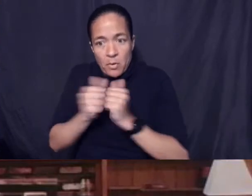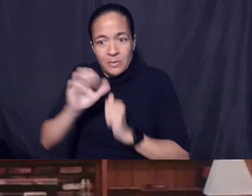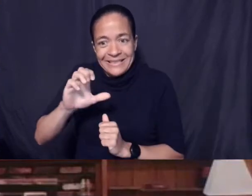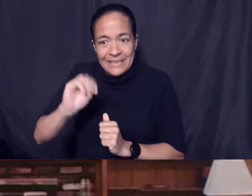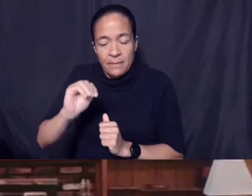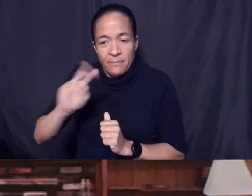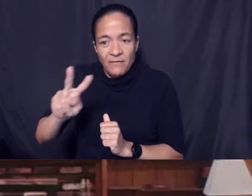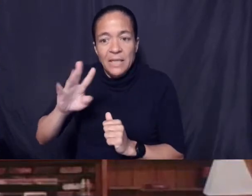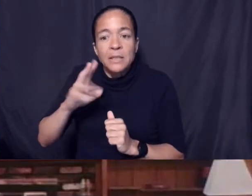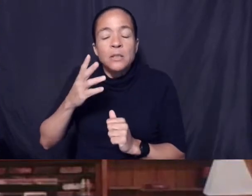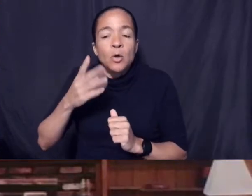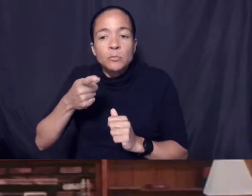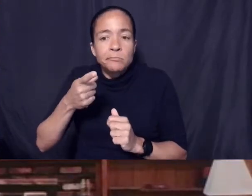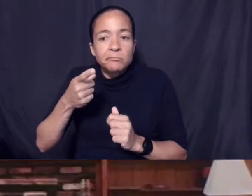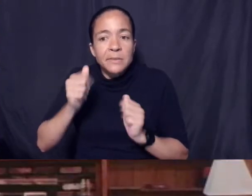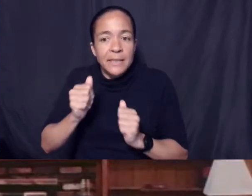their families.